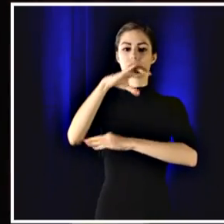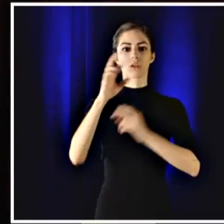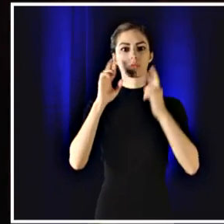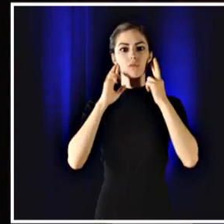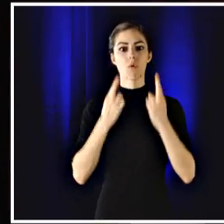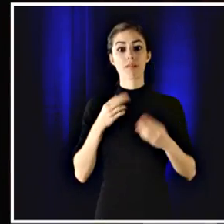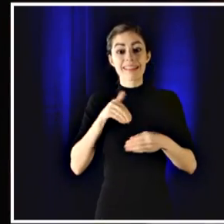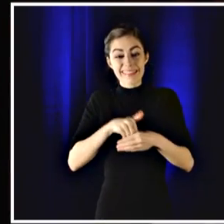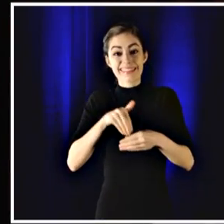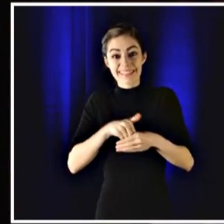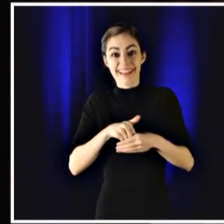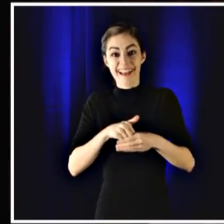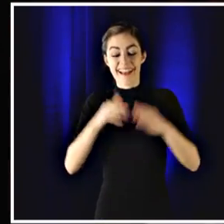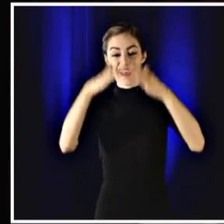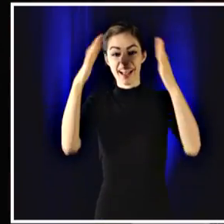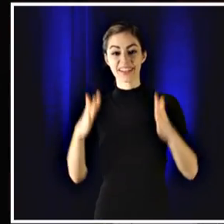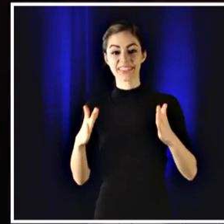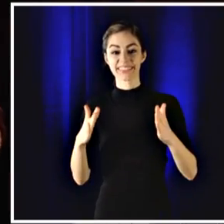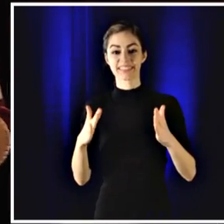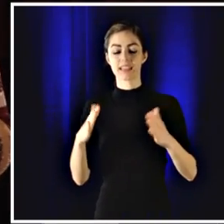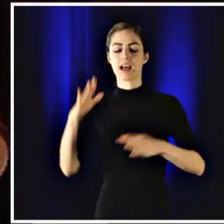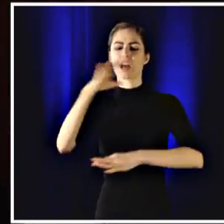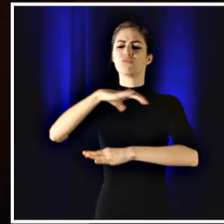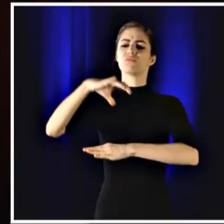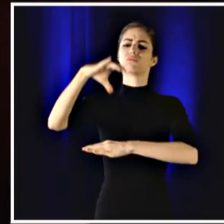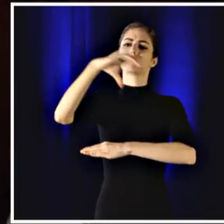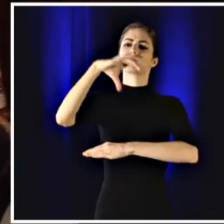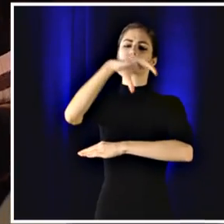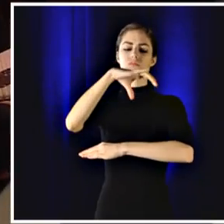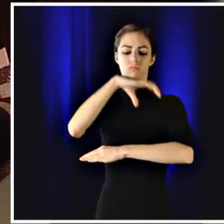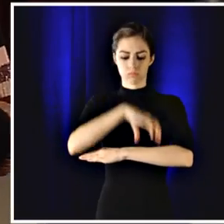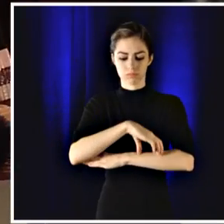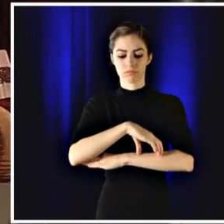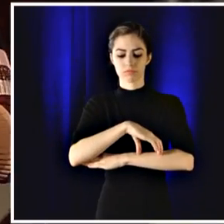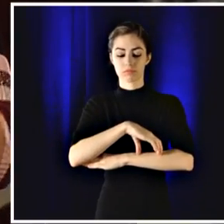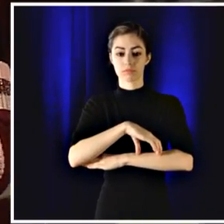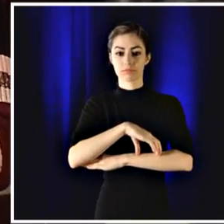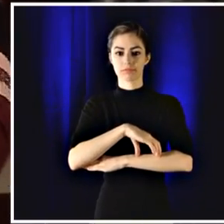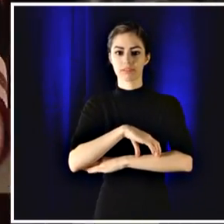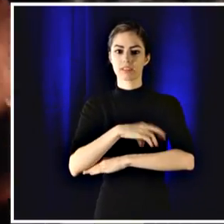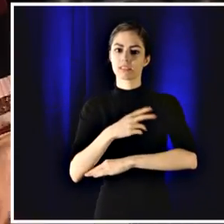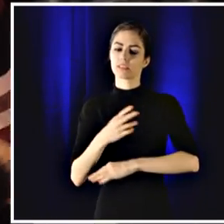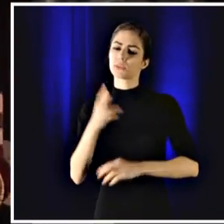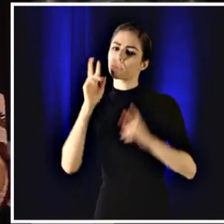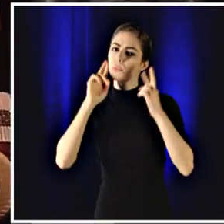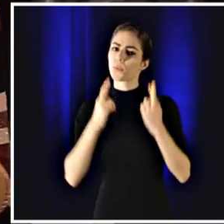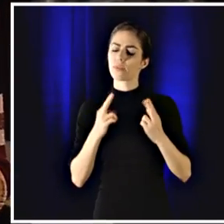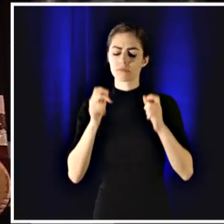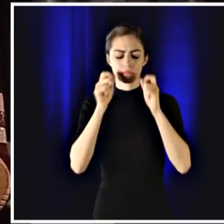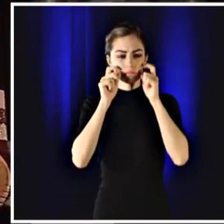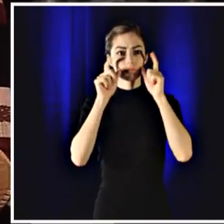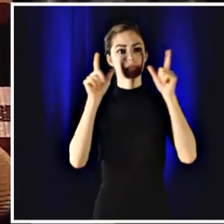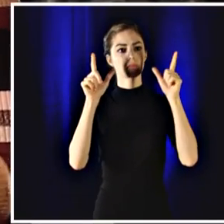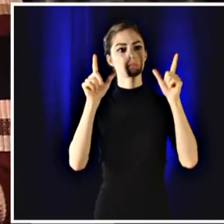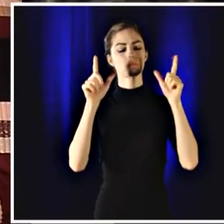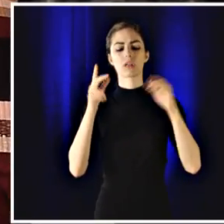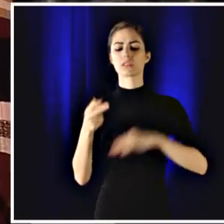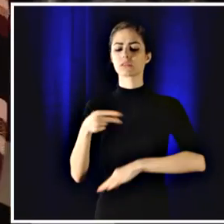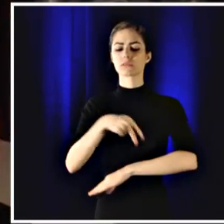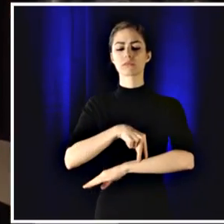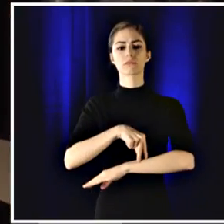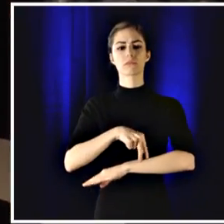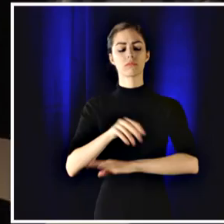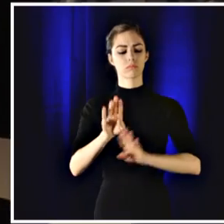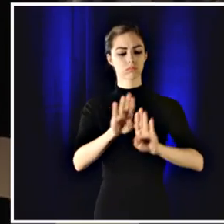up, she walked over to the front door and she opened it. She stepped down out onto something yellow, and she looked around